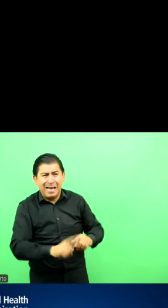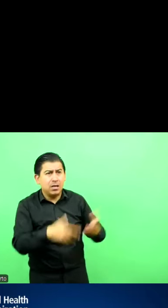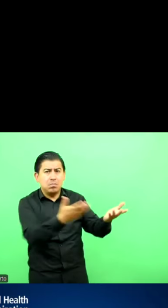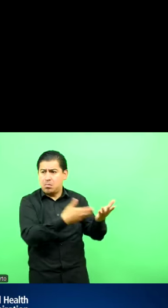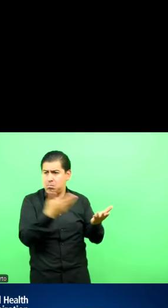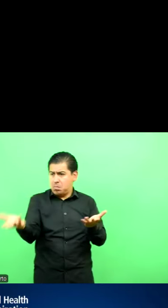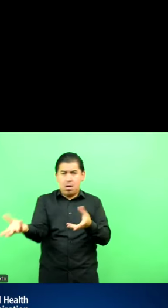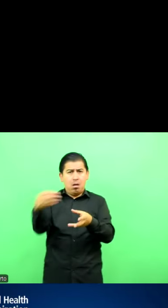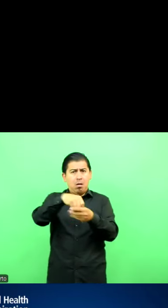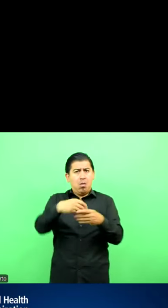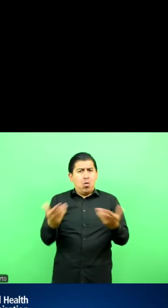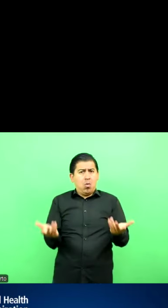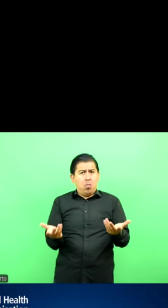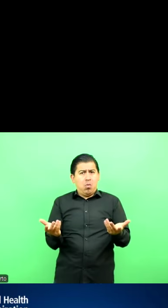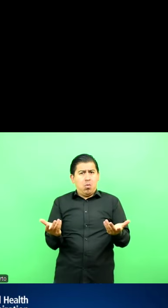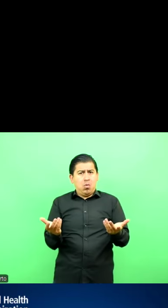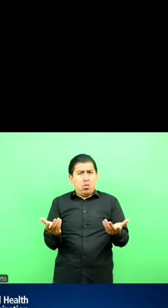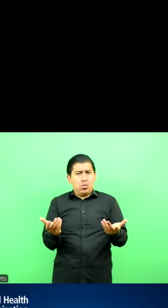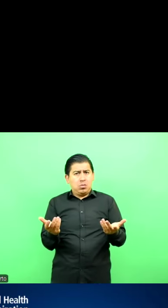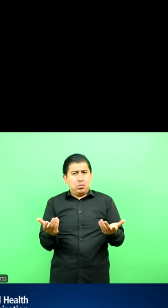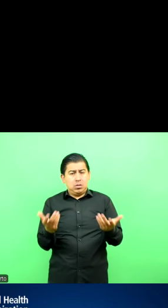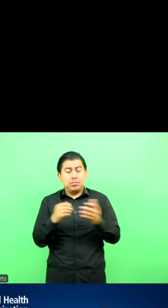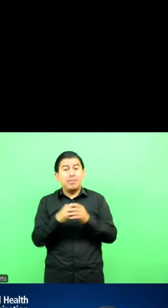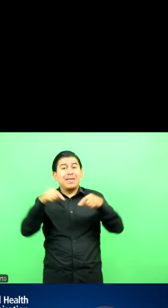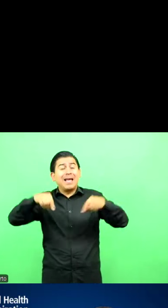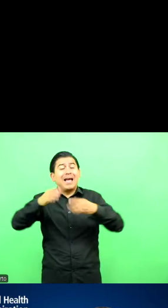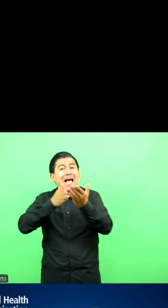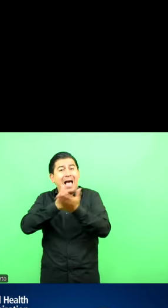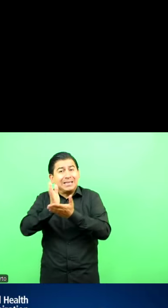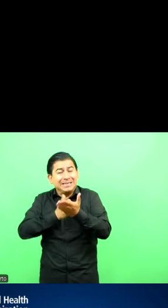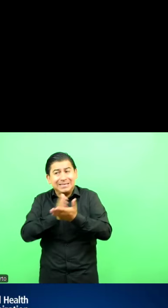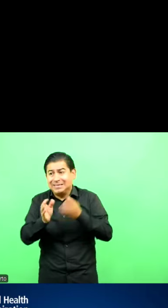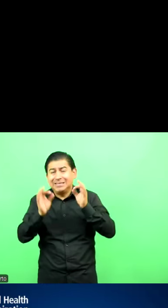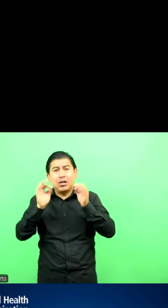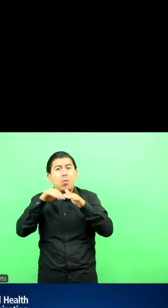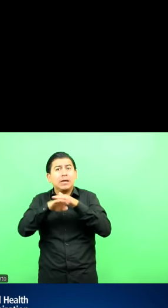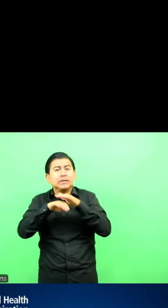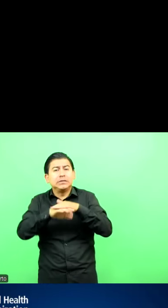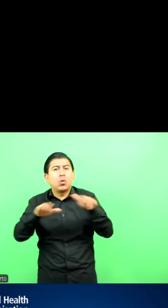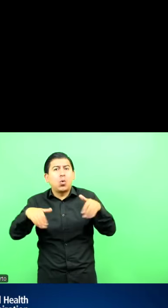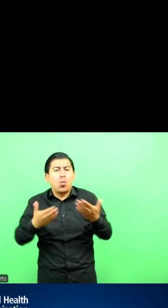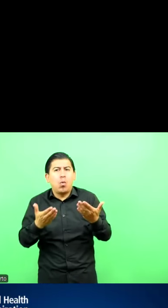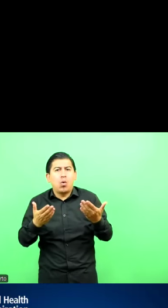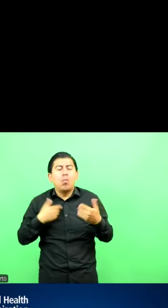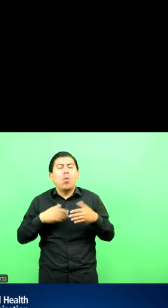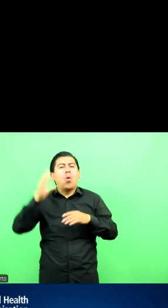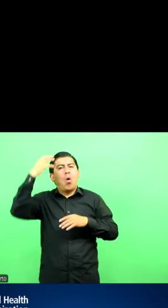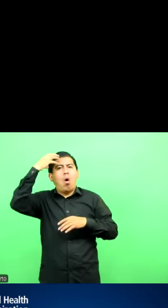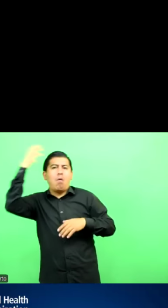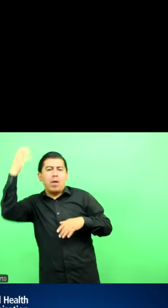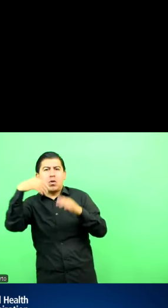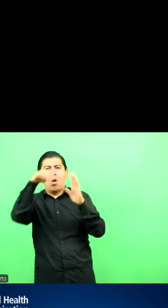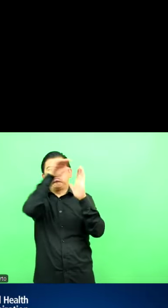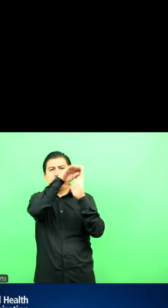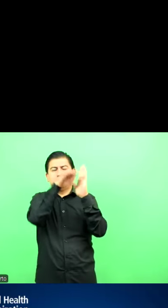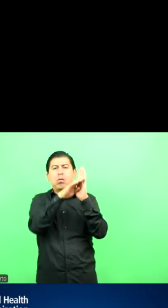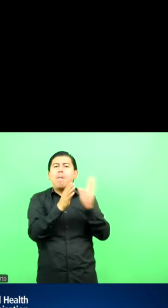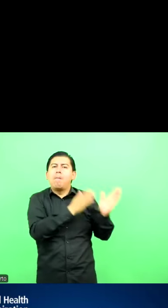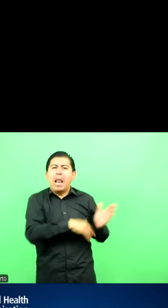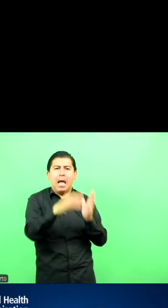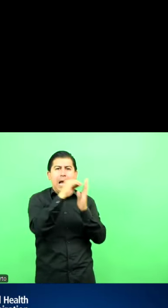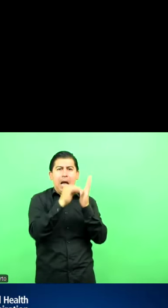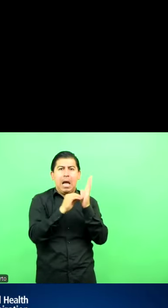but not the least, the support system, the community support system is developed around this. So with this, I would